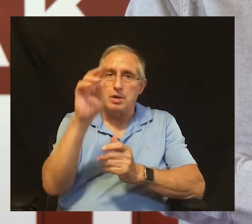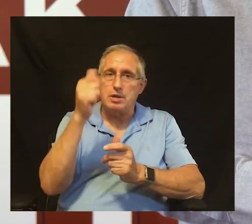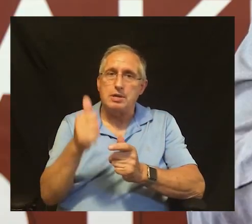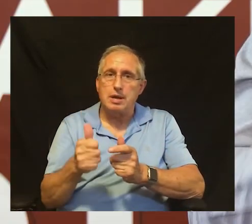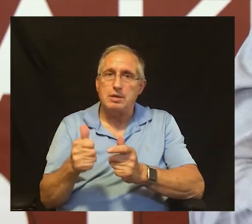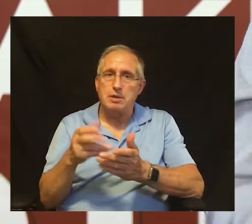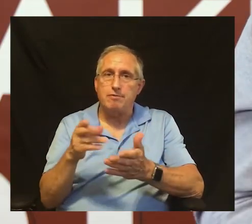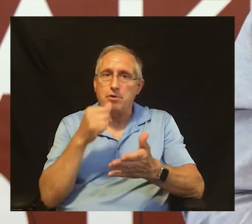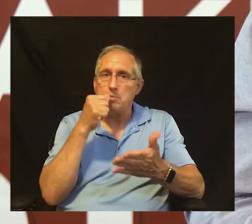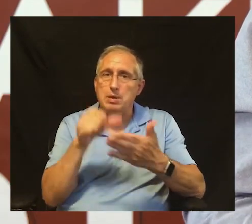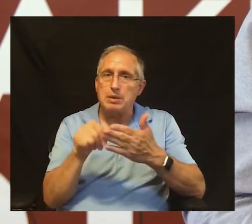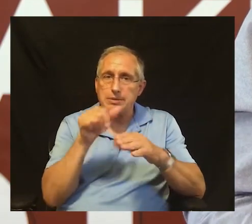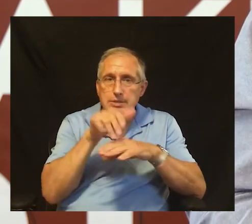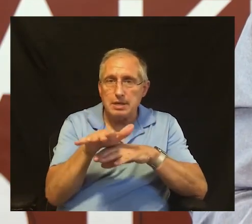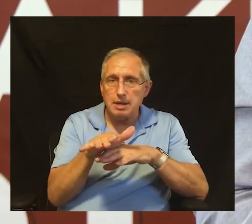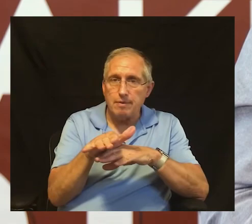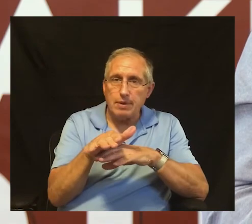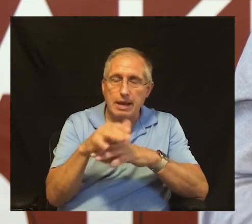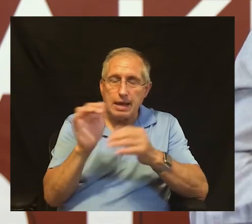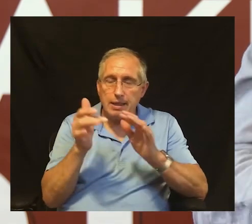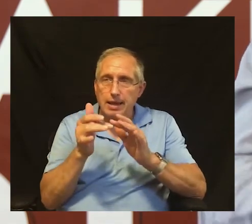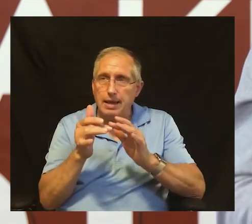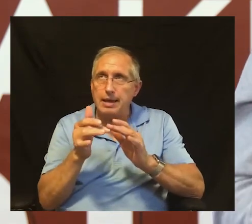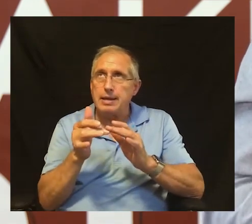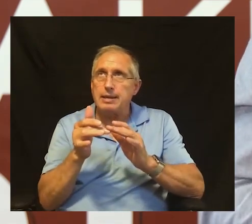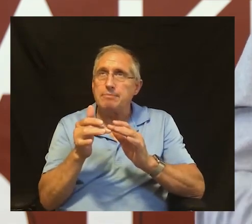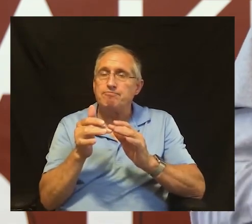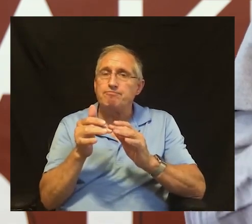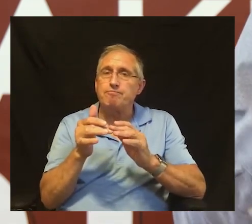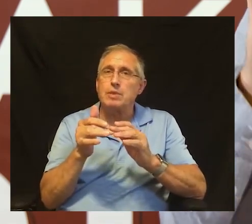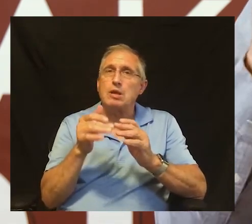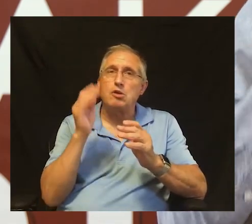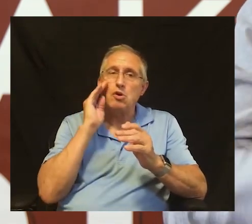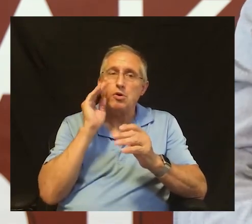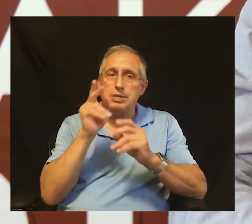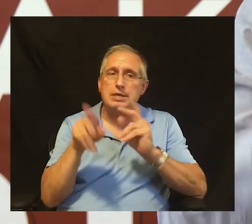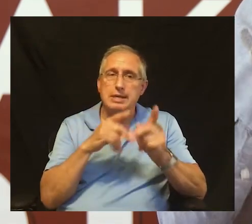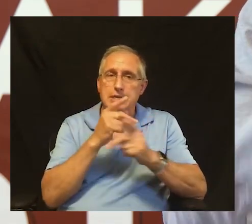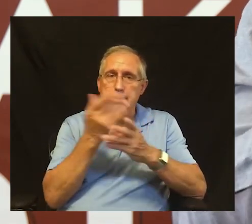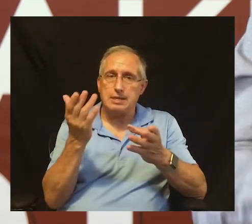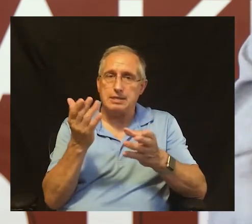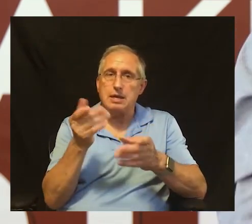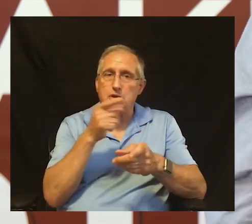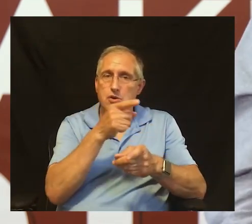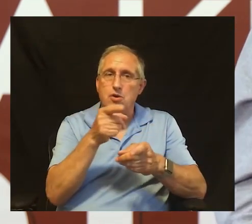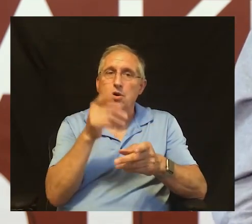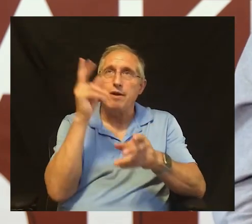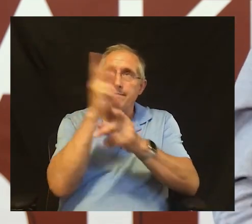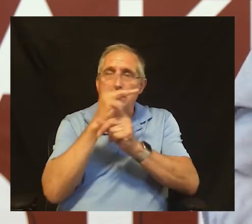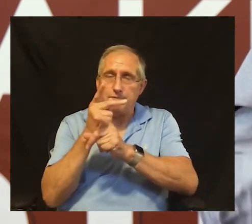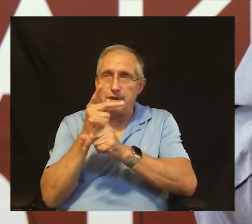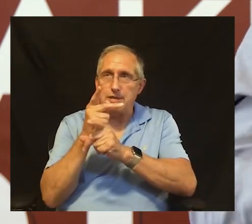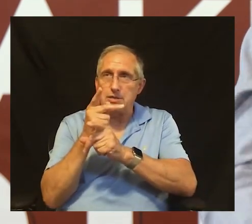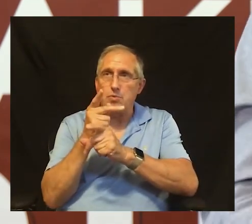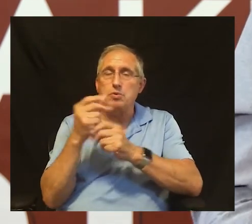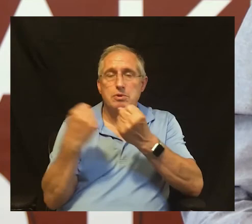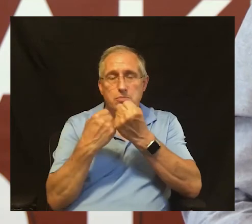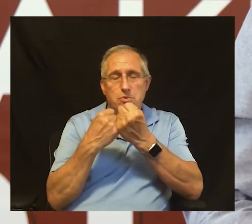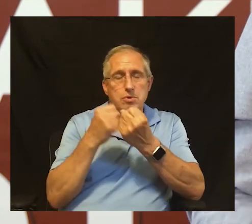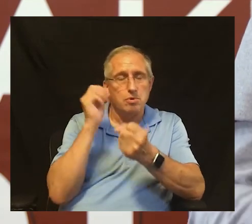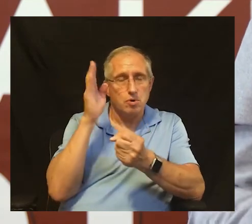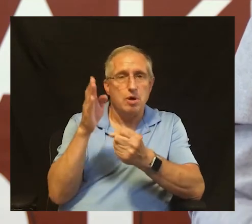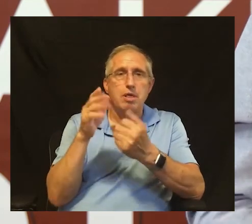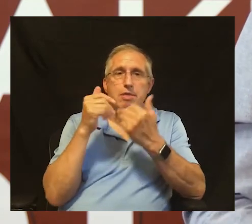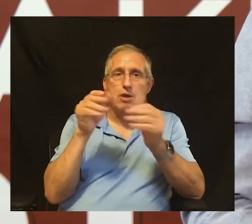Jesus. So as you put your tithes and offerings in the mail, as you're giving online, text to give, or in the Pure Heart app, know that these are the types of things your